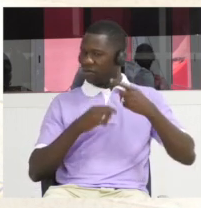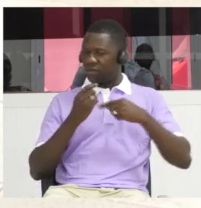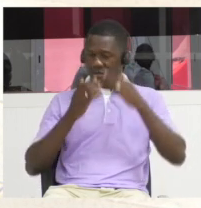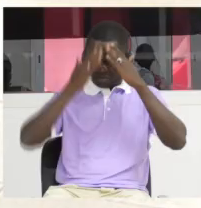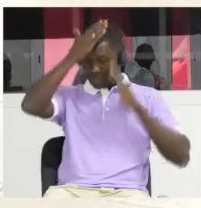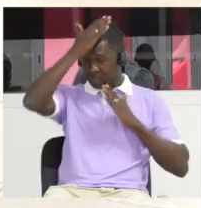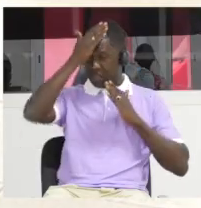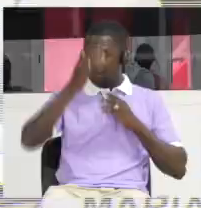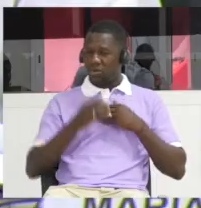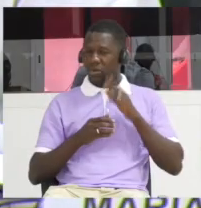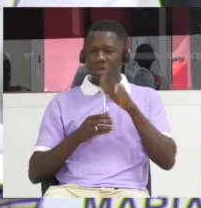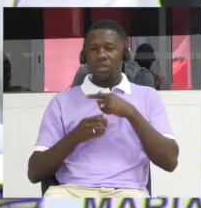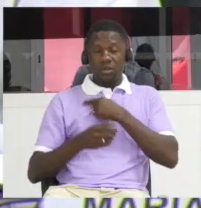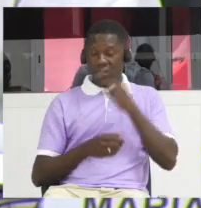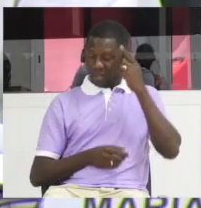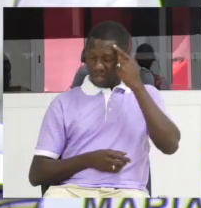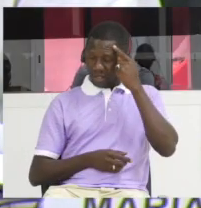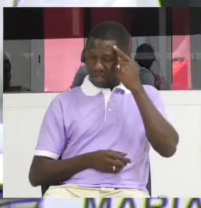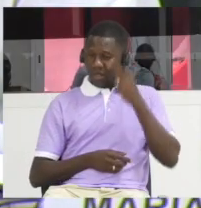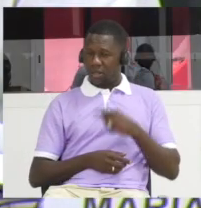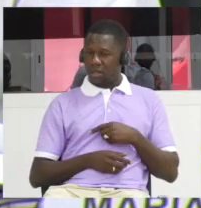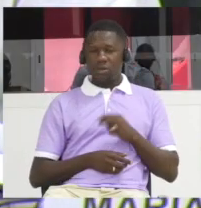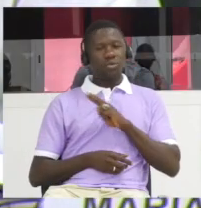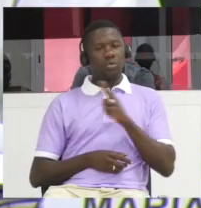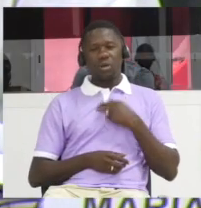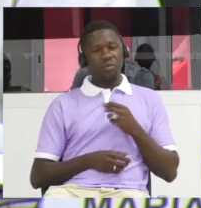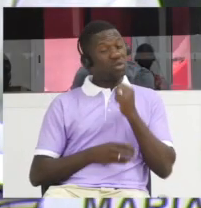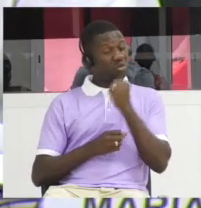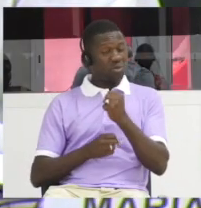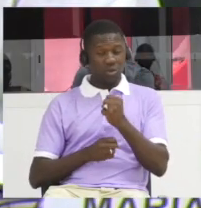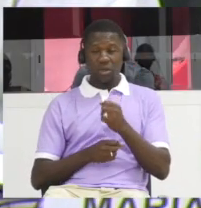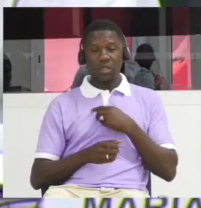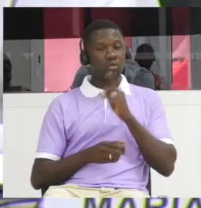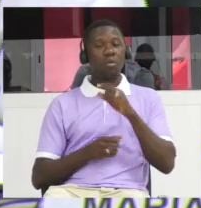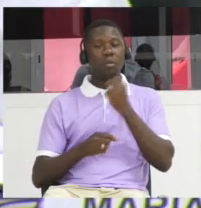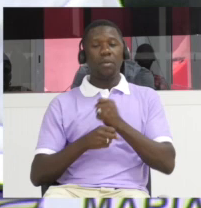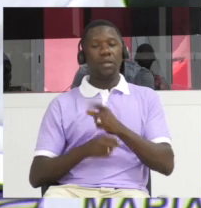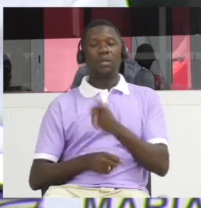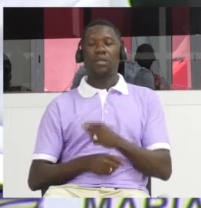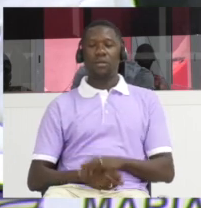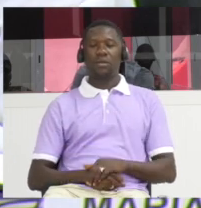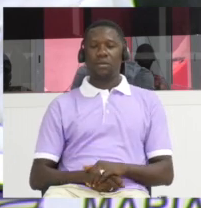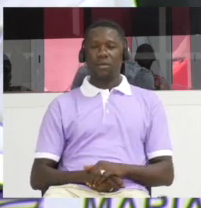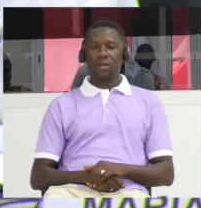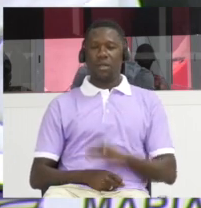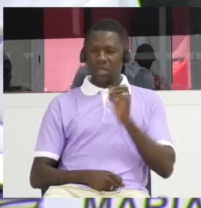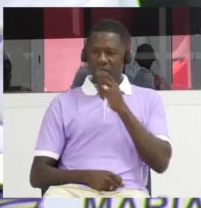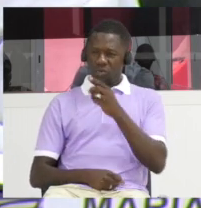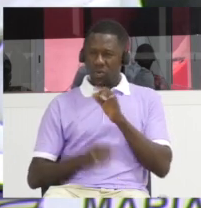desired. It was not as robust as it should have been. Can you expatiate on